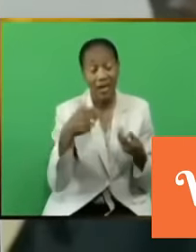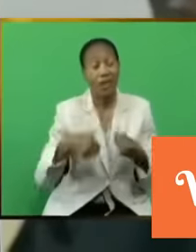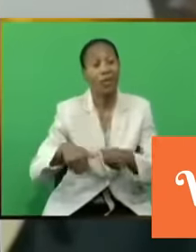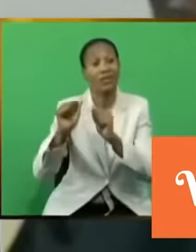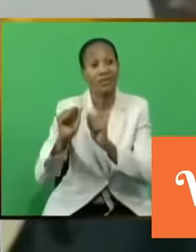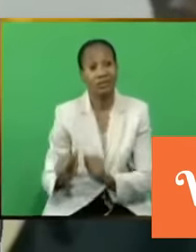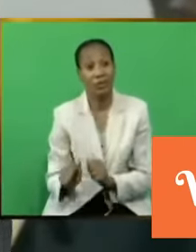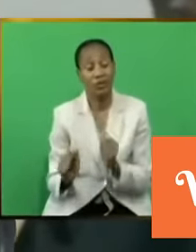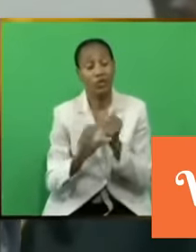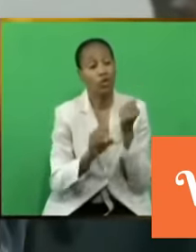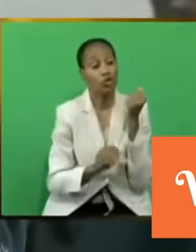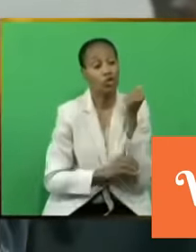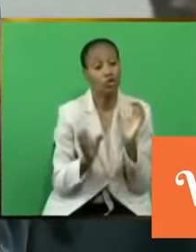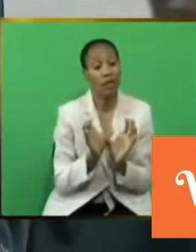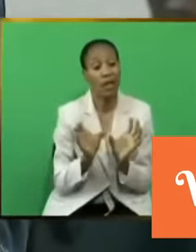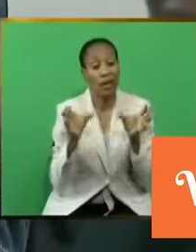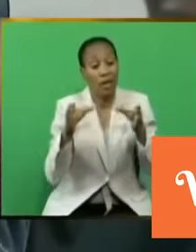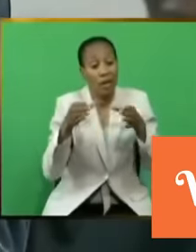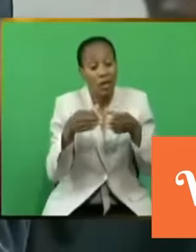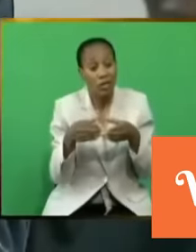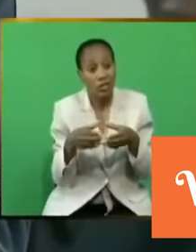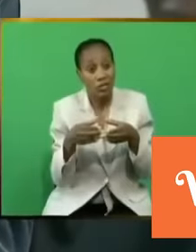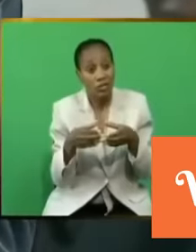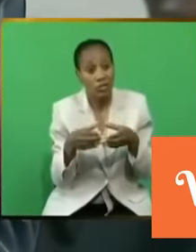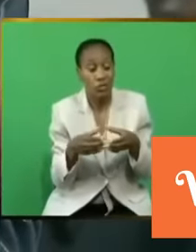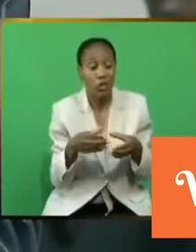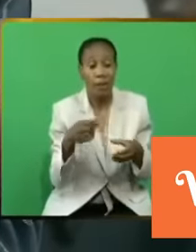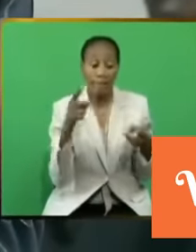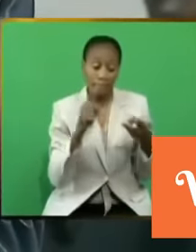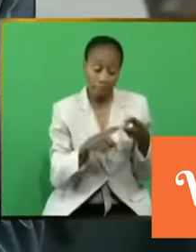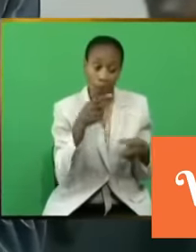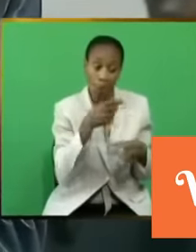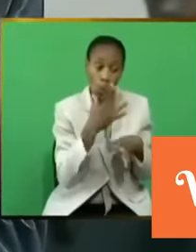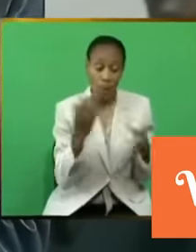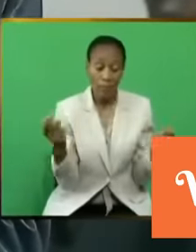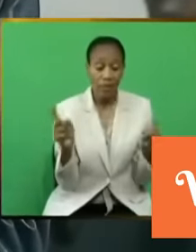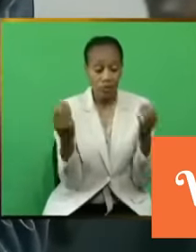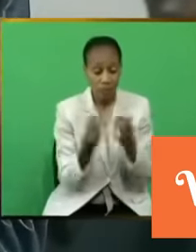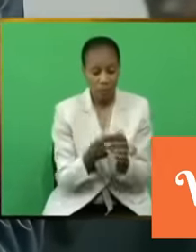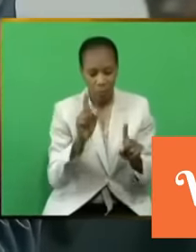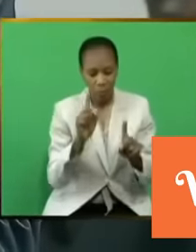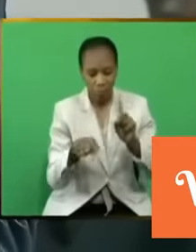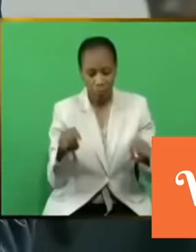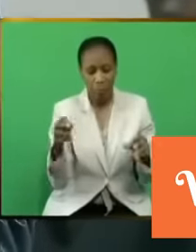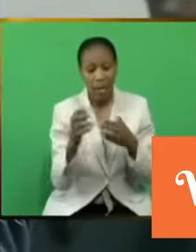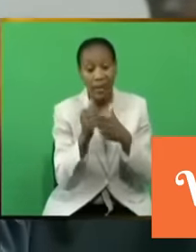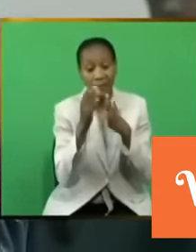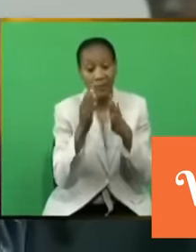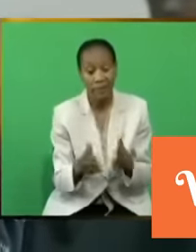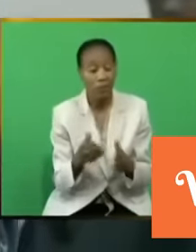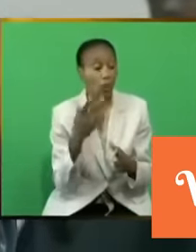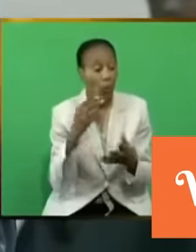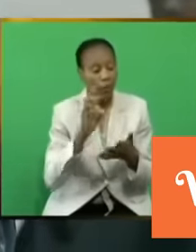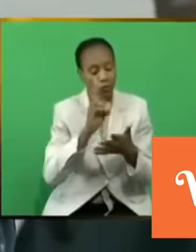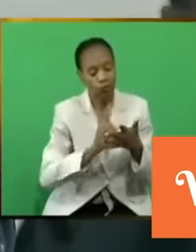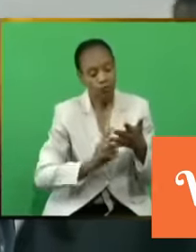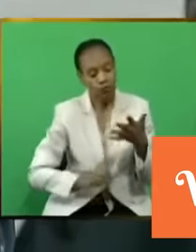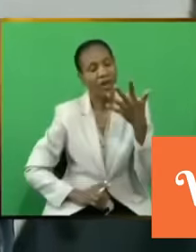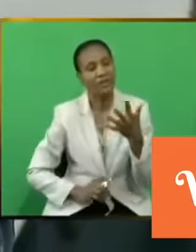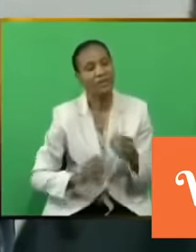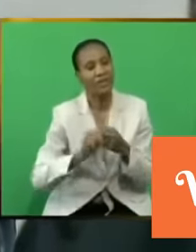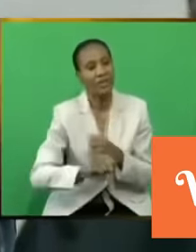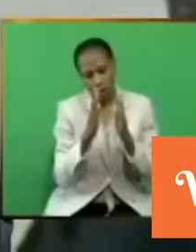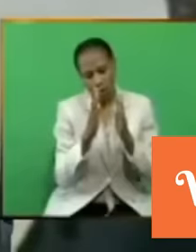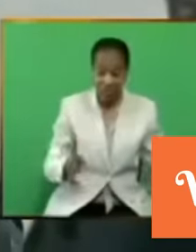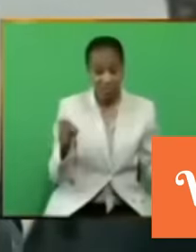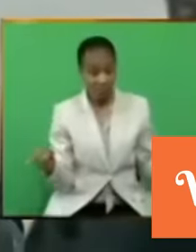the Constitutional Assembly and that he worked with many great leaders of our country to craft the South African